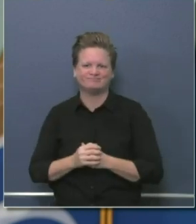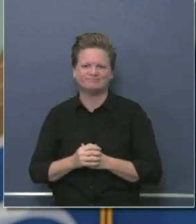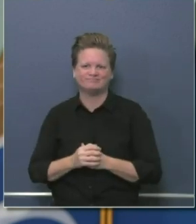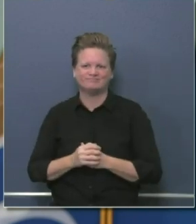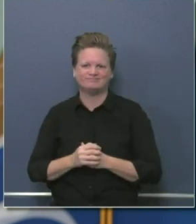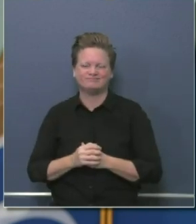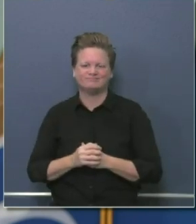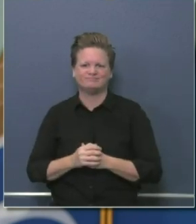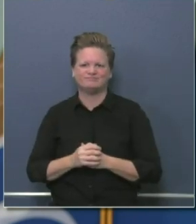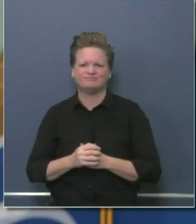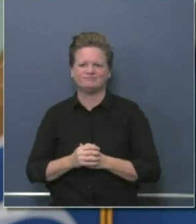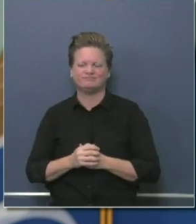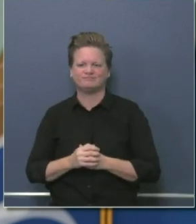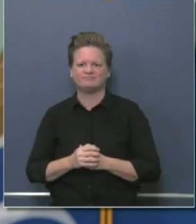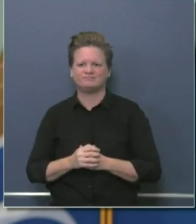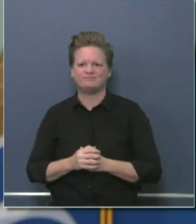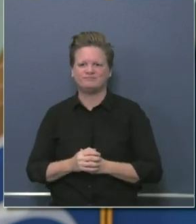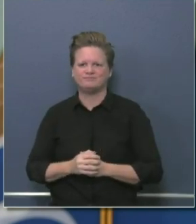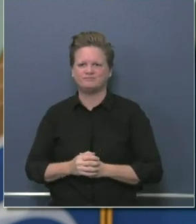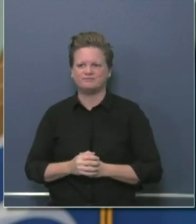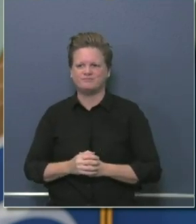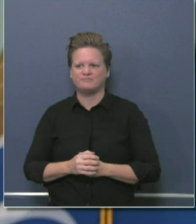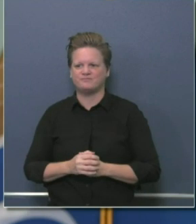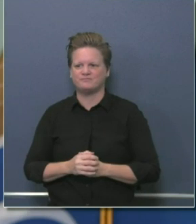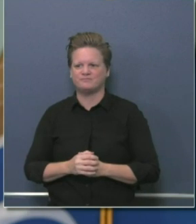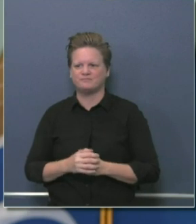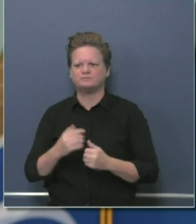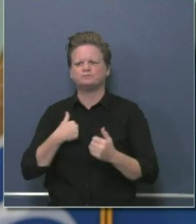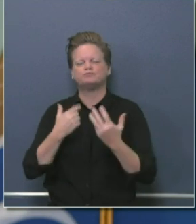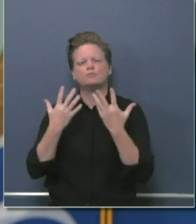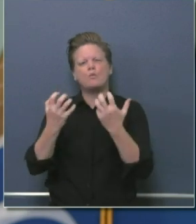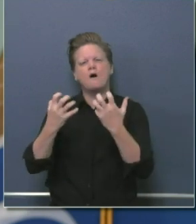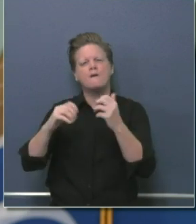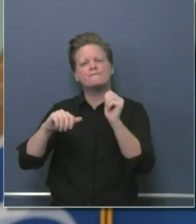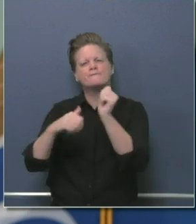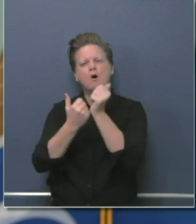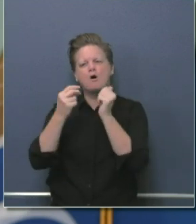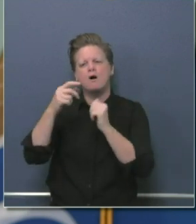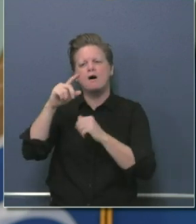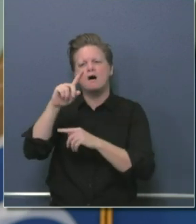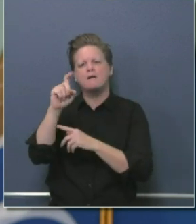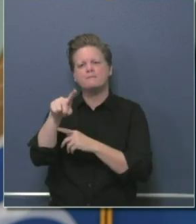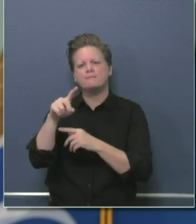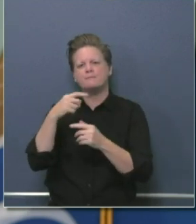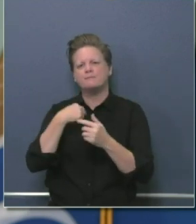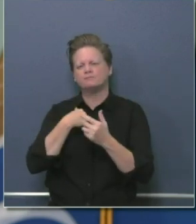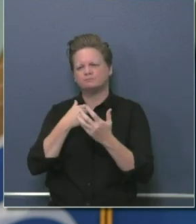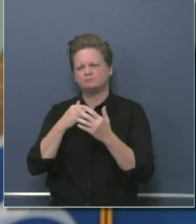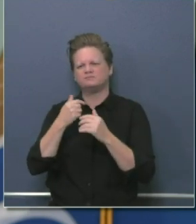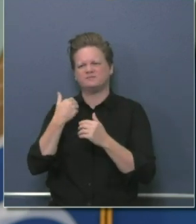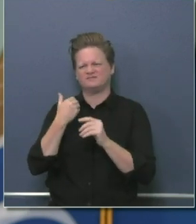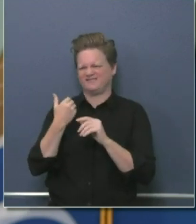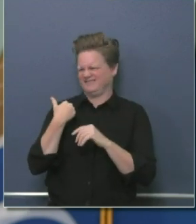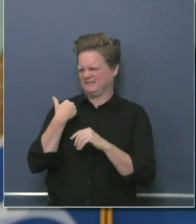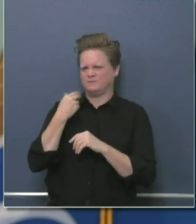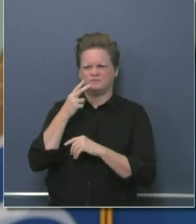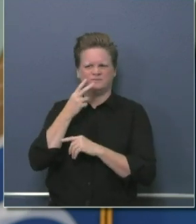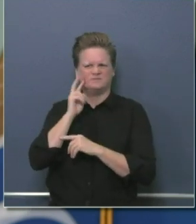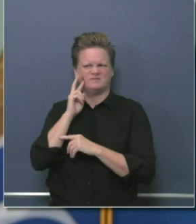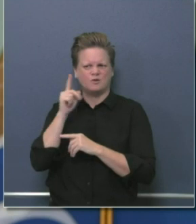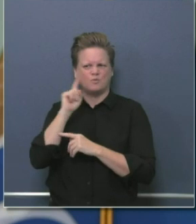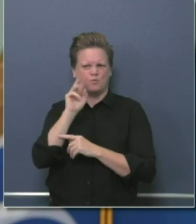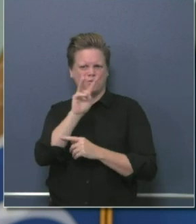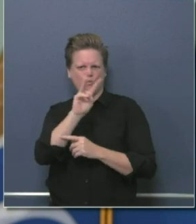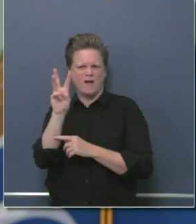Hi, Governor. I wanted to follow up on some comments you made a few days ago about the Western States Pact. You talked about it largely